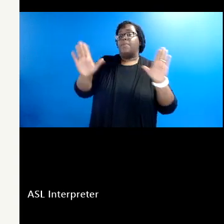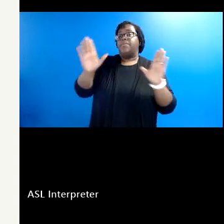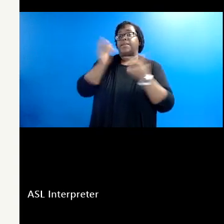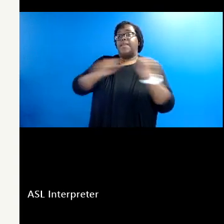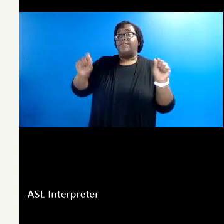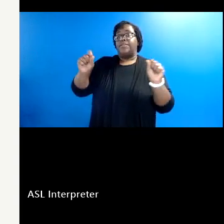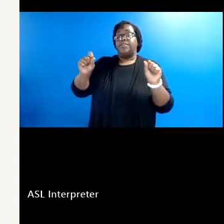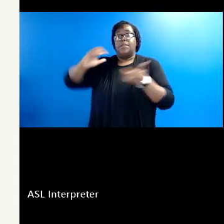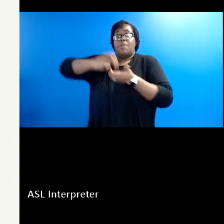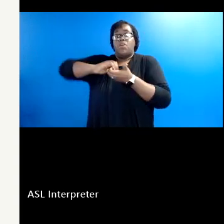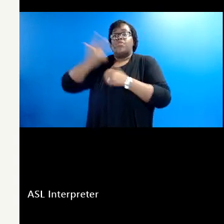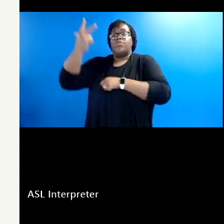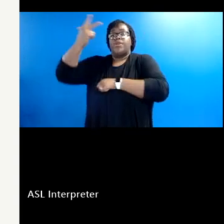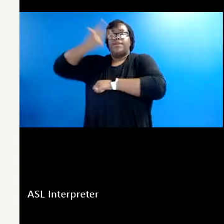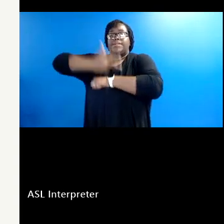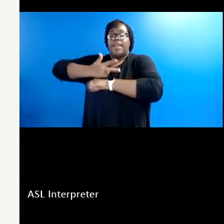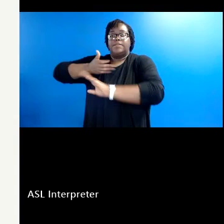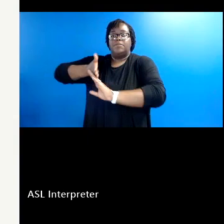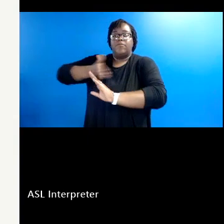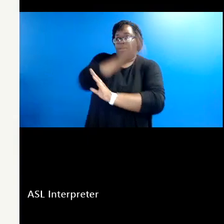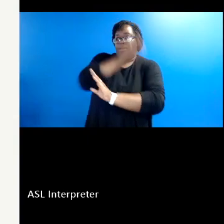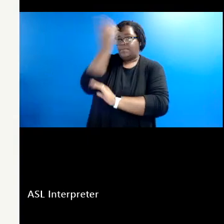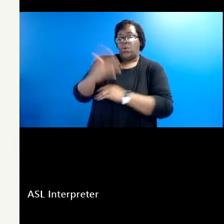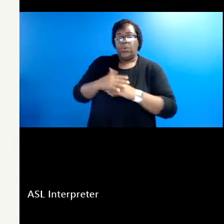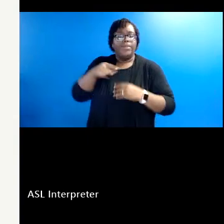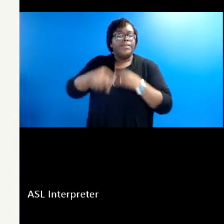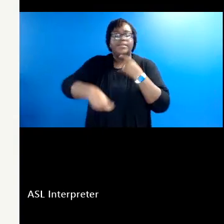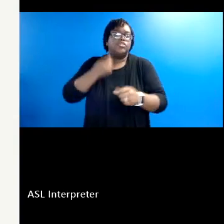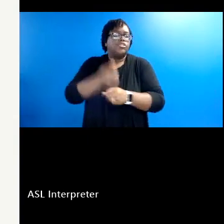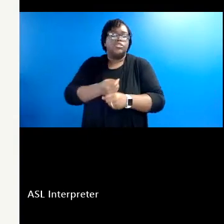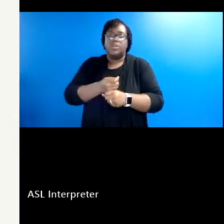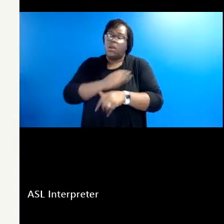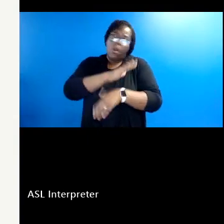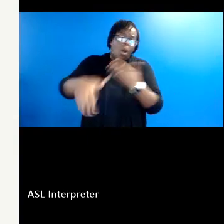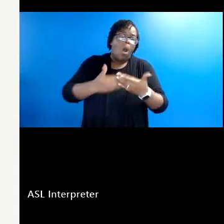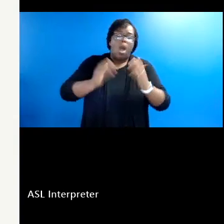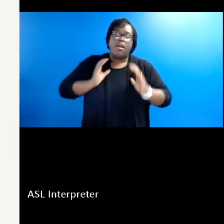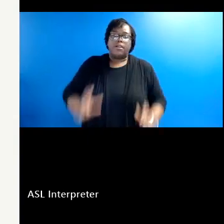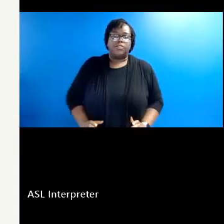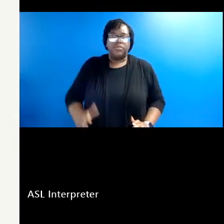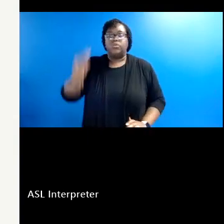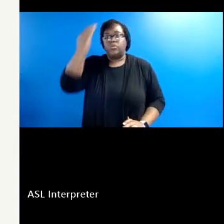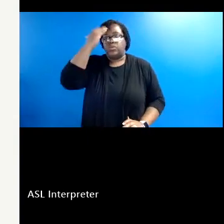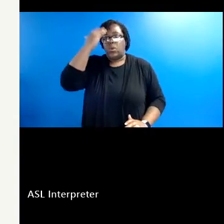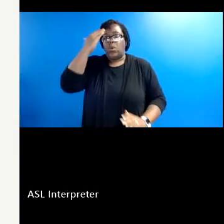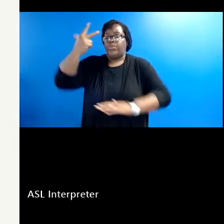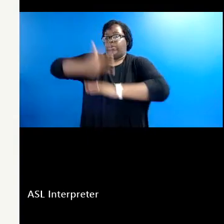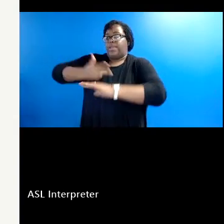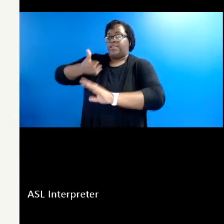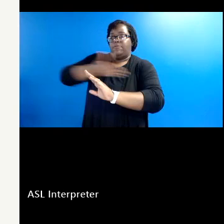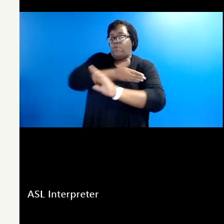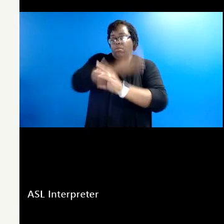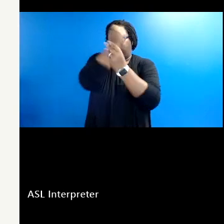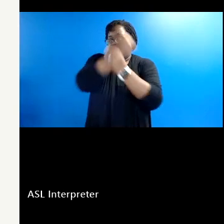know 3 days in advance. And starting this year, we're giving all customers notifications at 3 days out. This does a couple things for